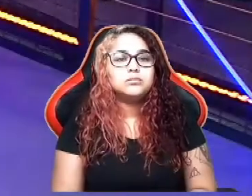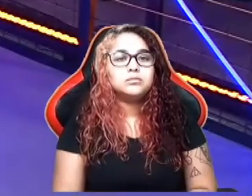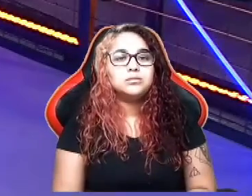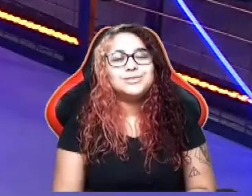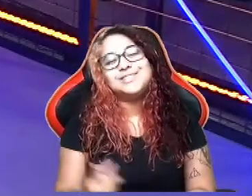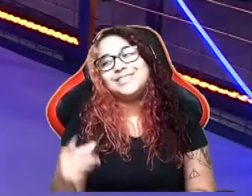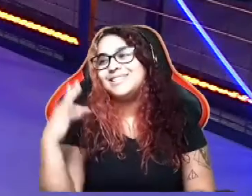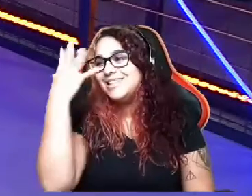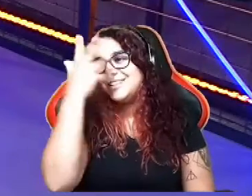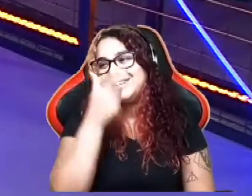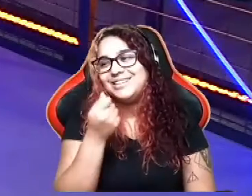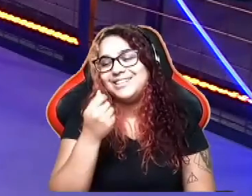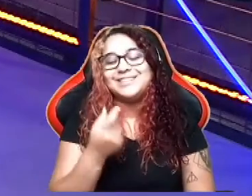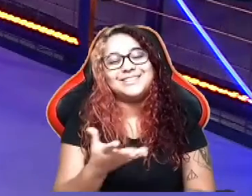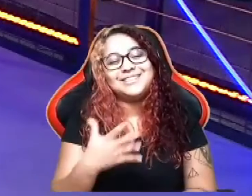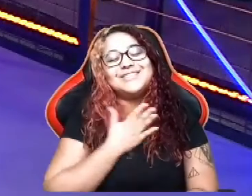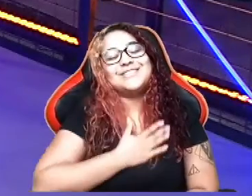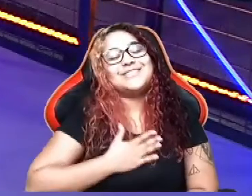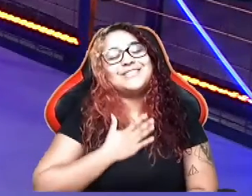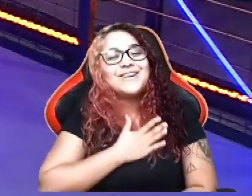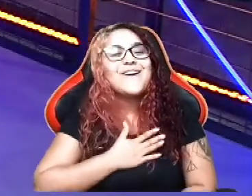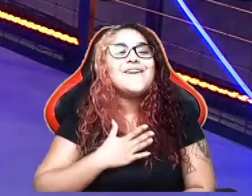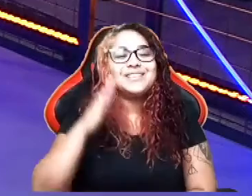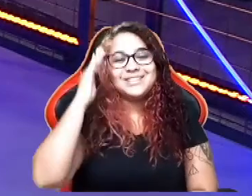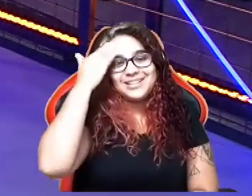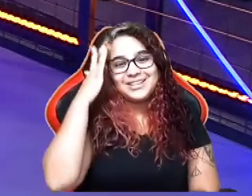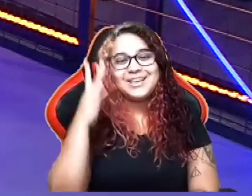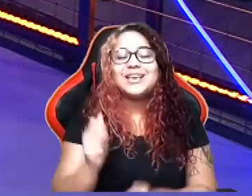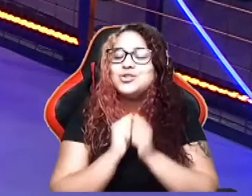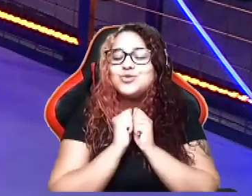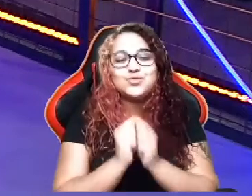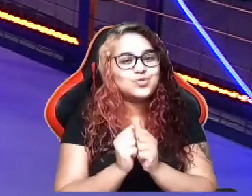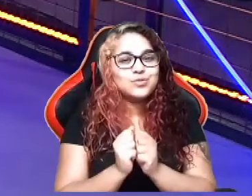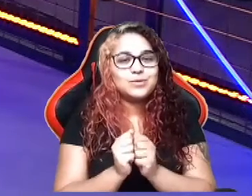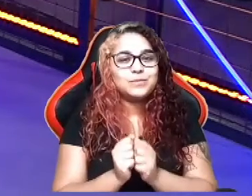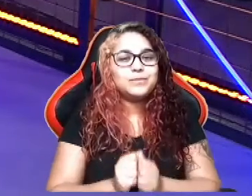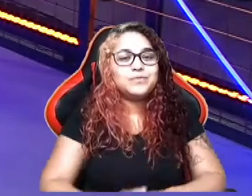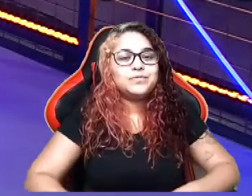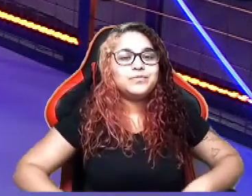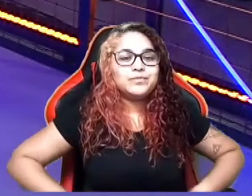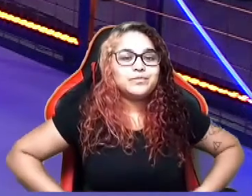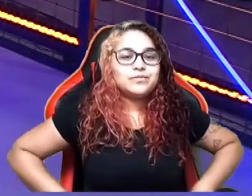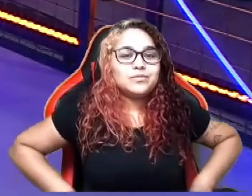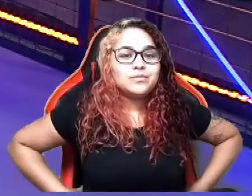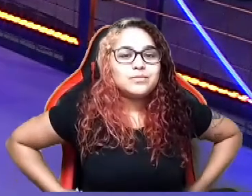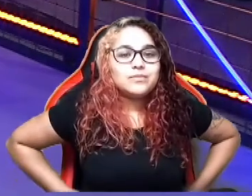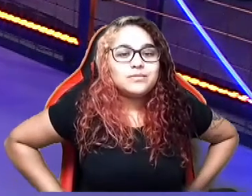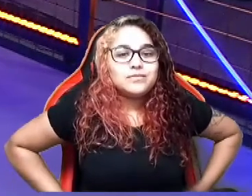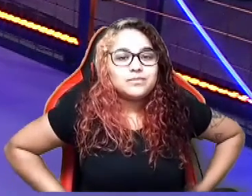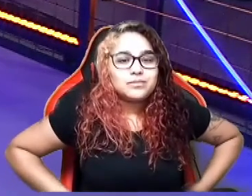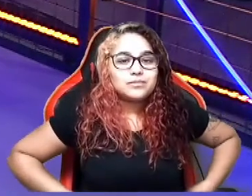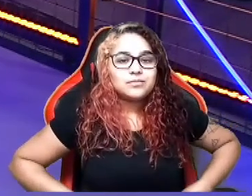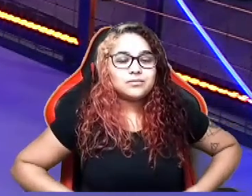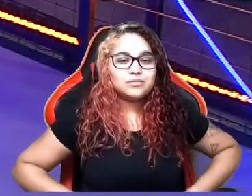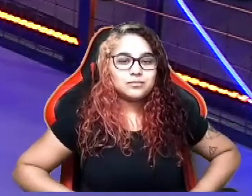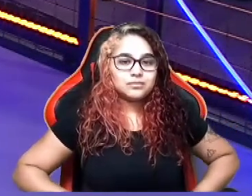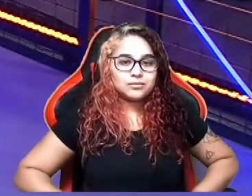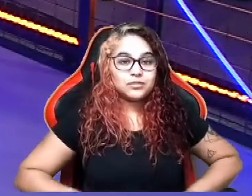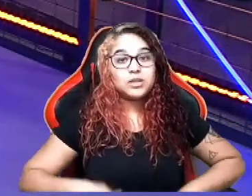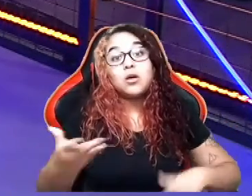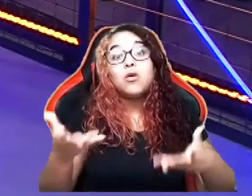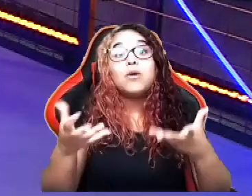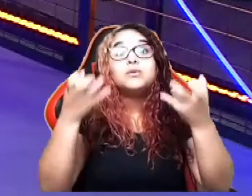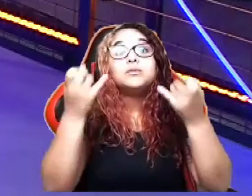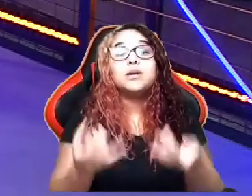together. That's beautiful. We love hearing that, pursuing dreams together. So let's talk a bit